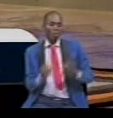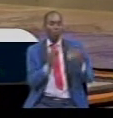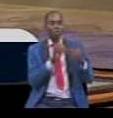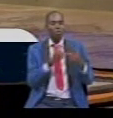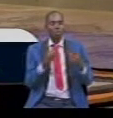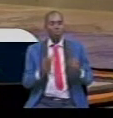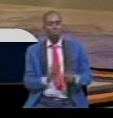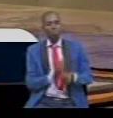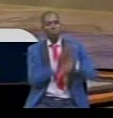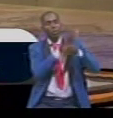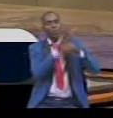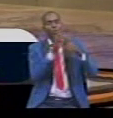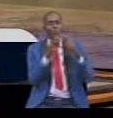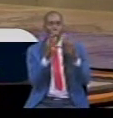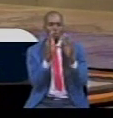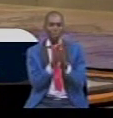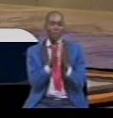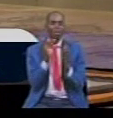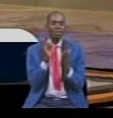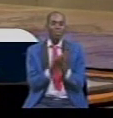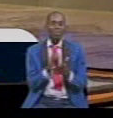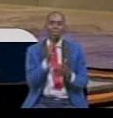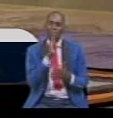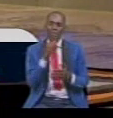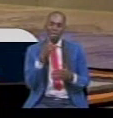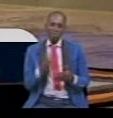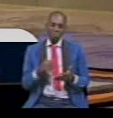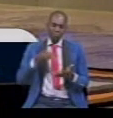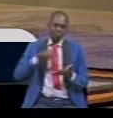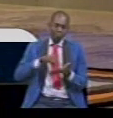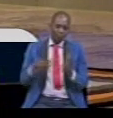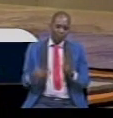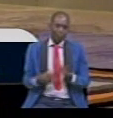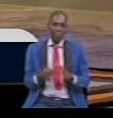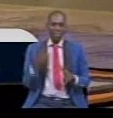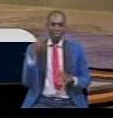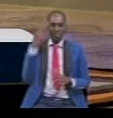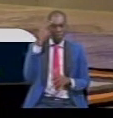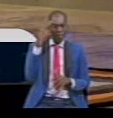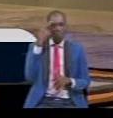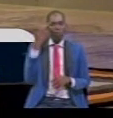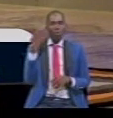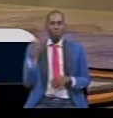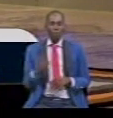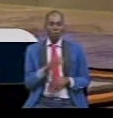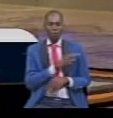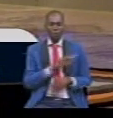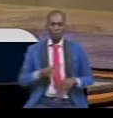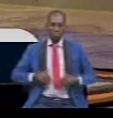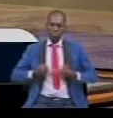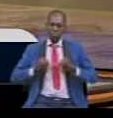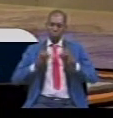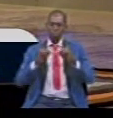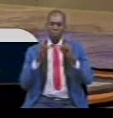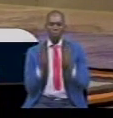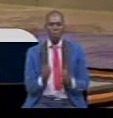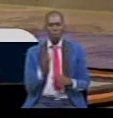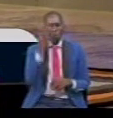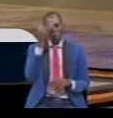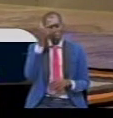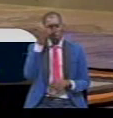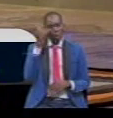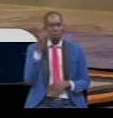That was the reason and the basis and the foundation of his constant power. He prayed.